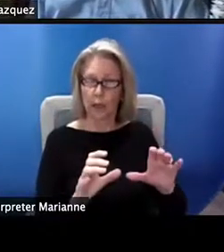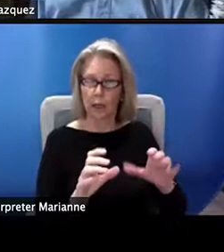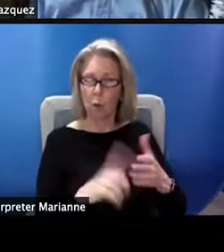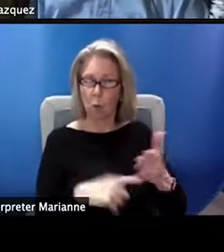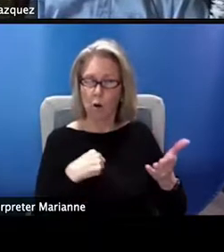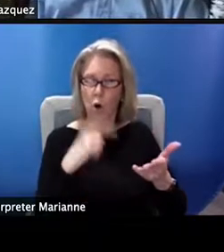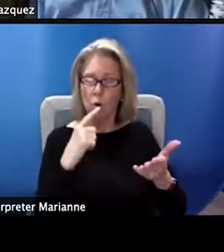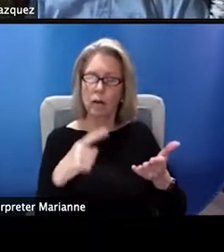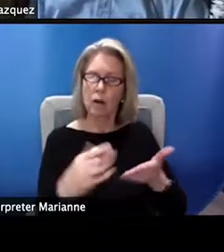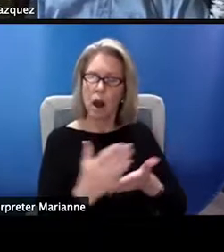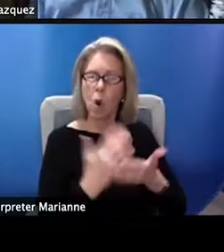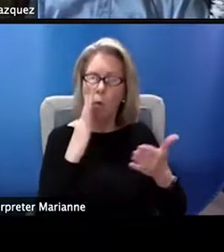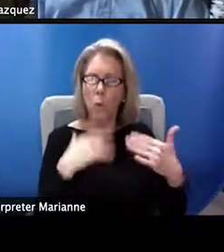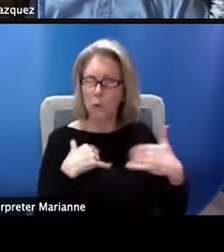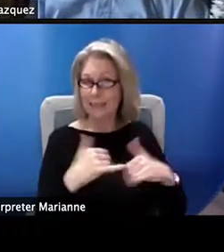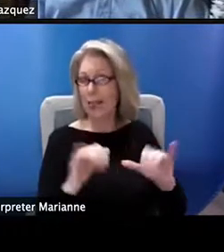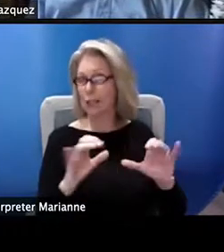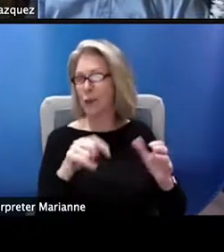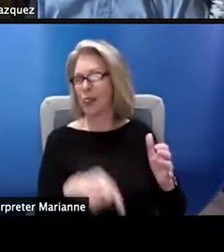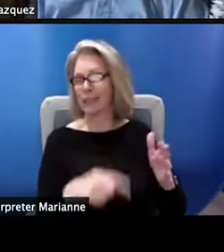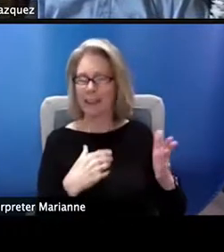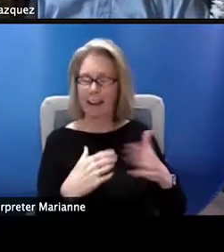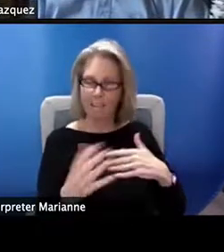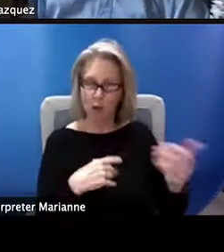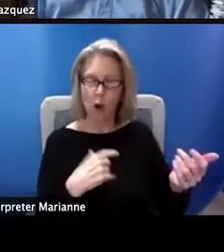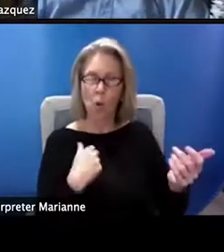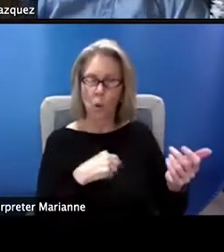actually, why are we still doing this even though like we are